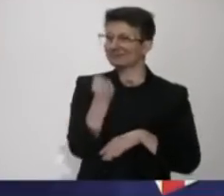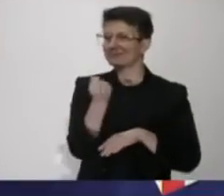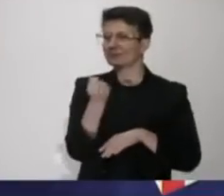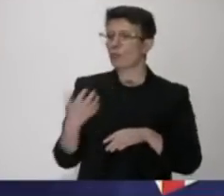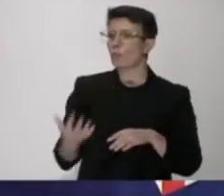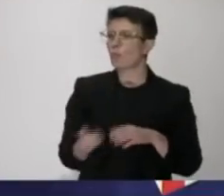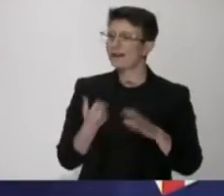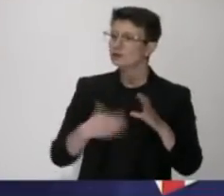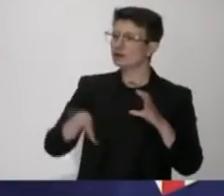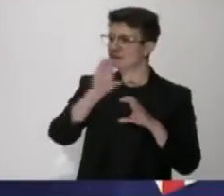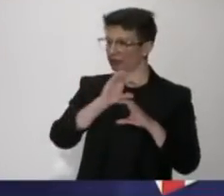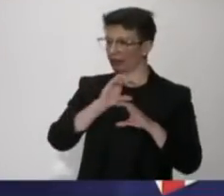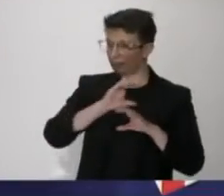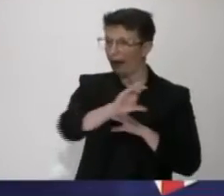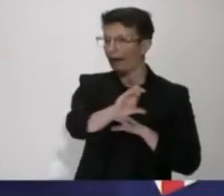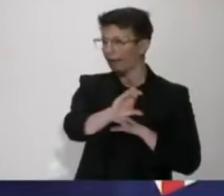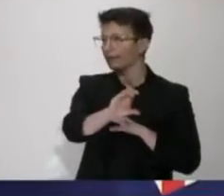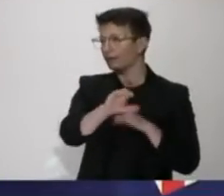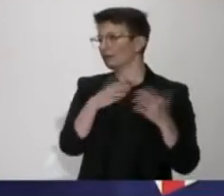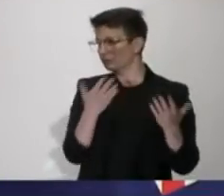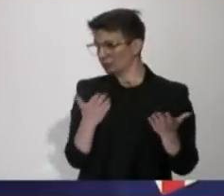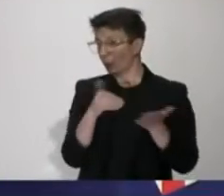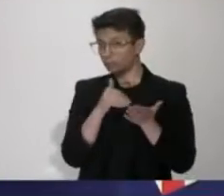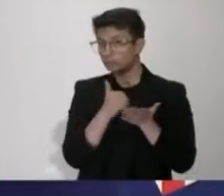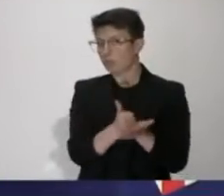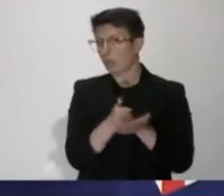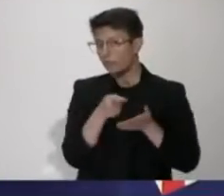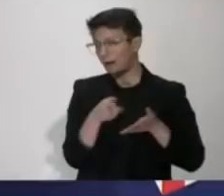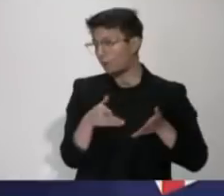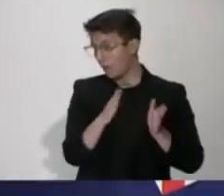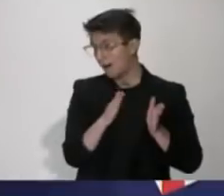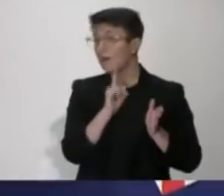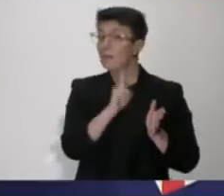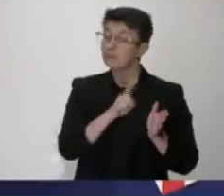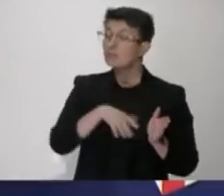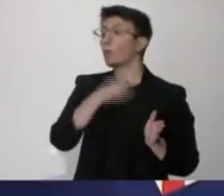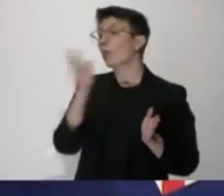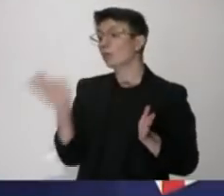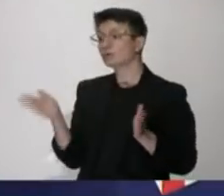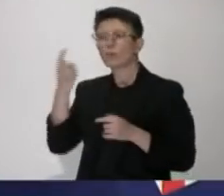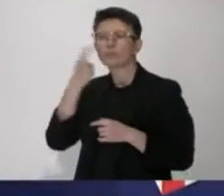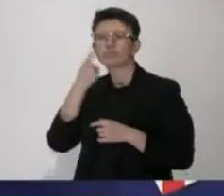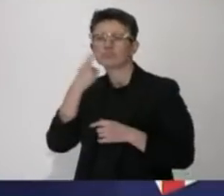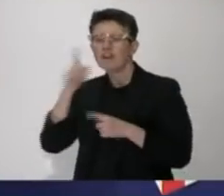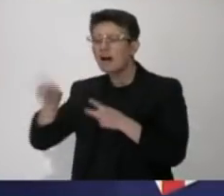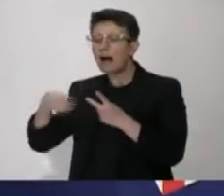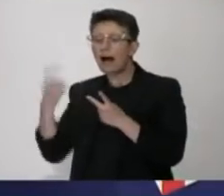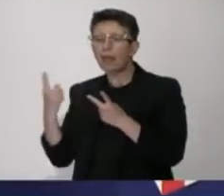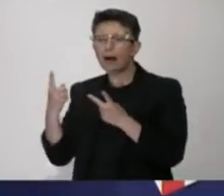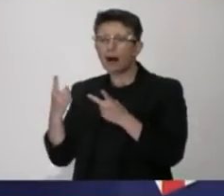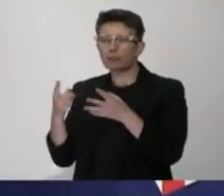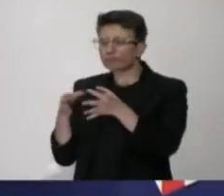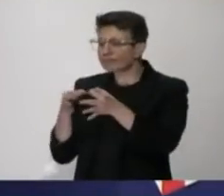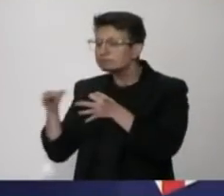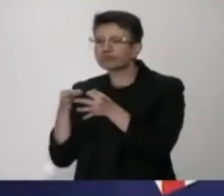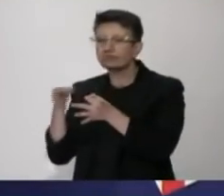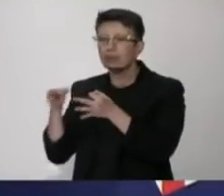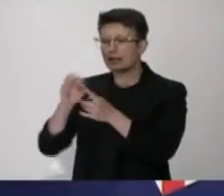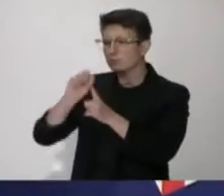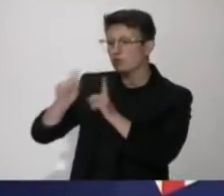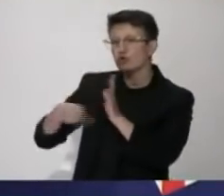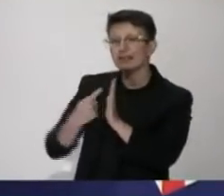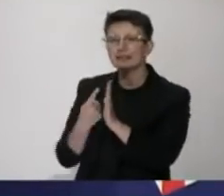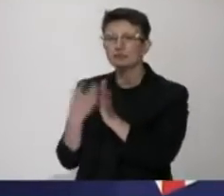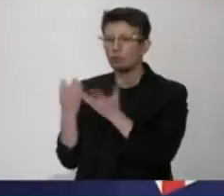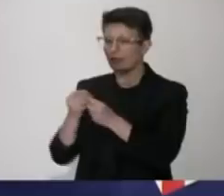we are doing work around effectively what are the programs in the recovery and rebuild phase that can further support women